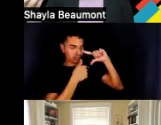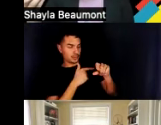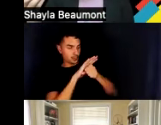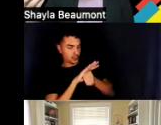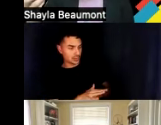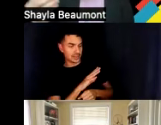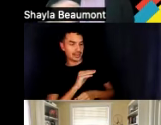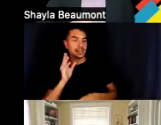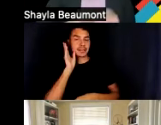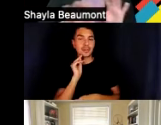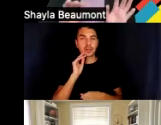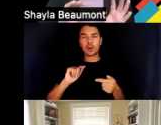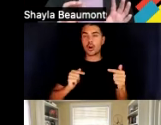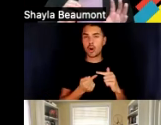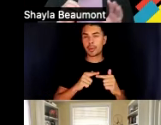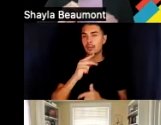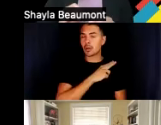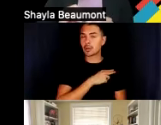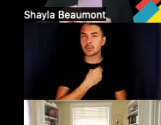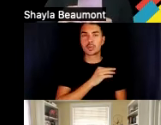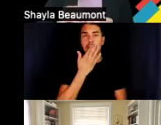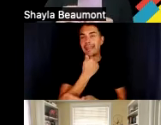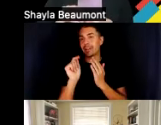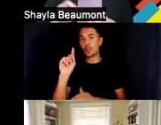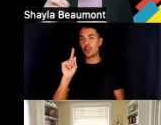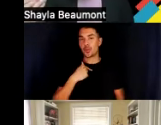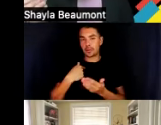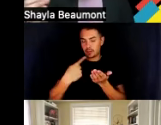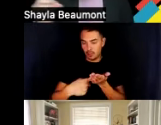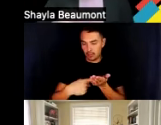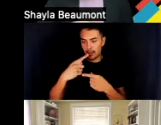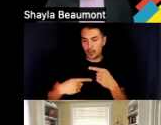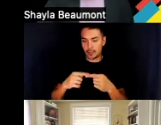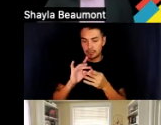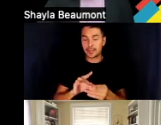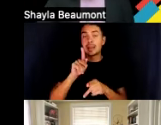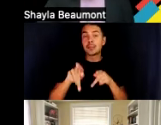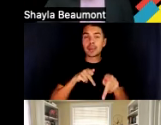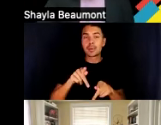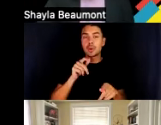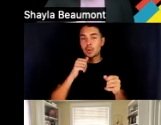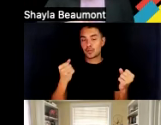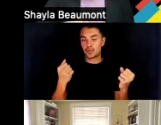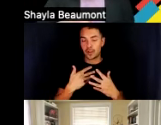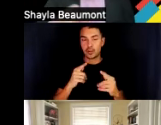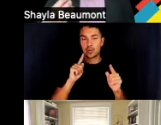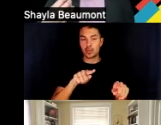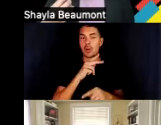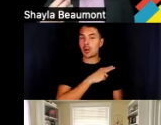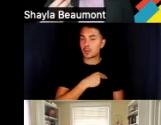at hospitals or anywhere, when we talked about people in fear of going to the hospitals or in fear